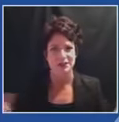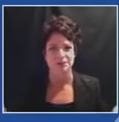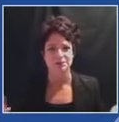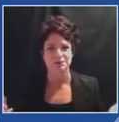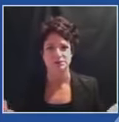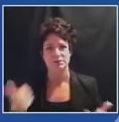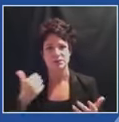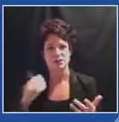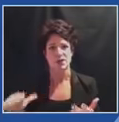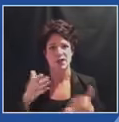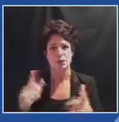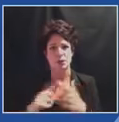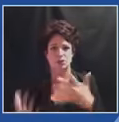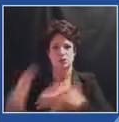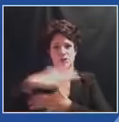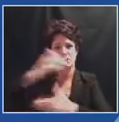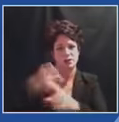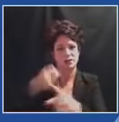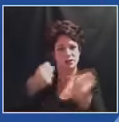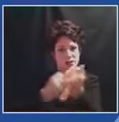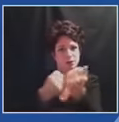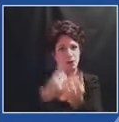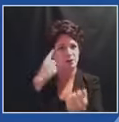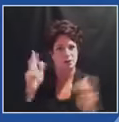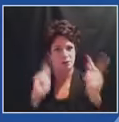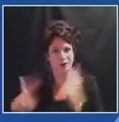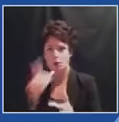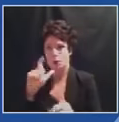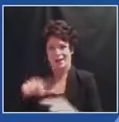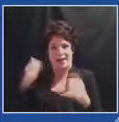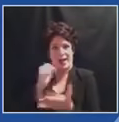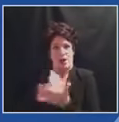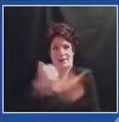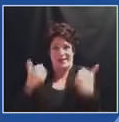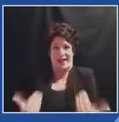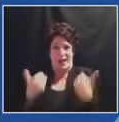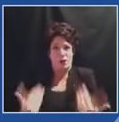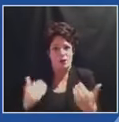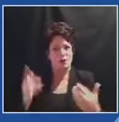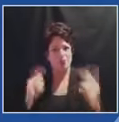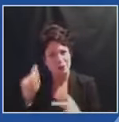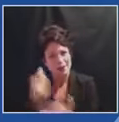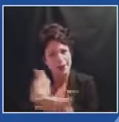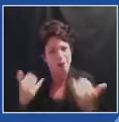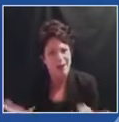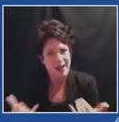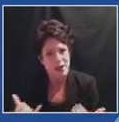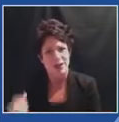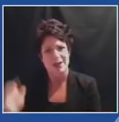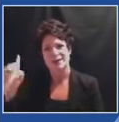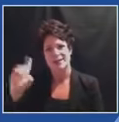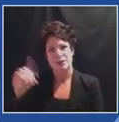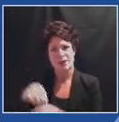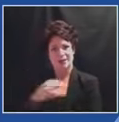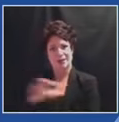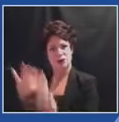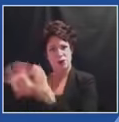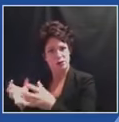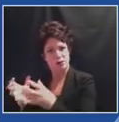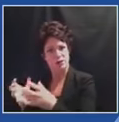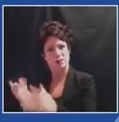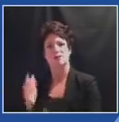to prioritize support for working Americans who need help now, now? Democrats in Congress have put forward